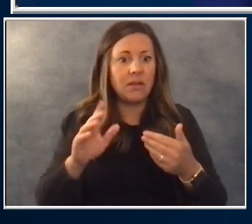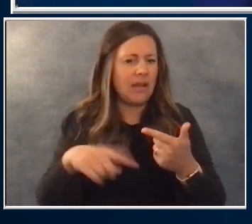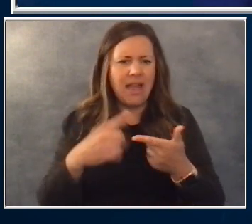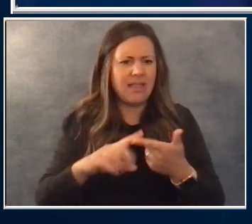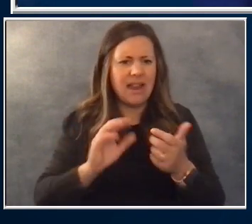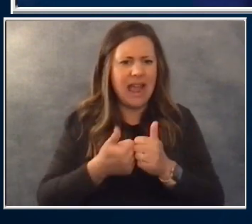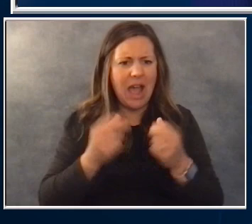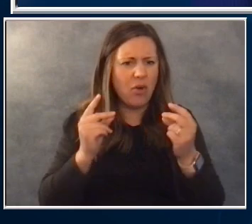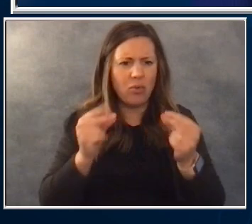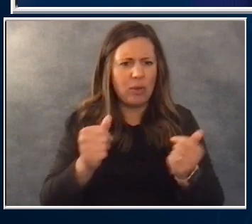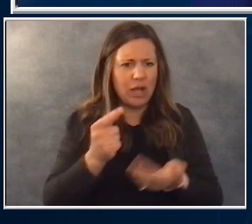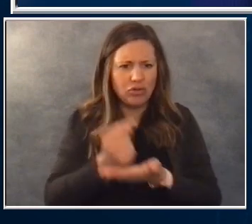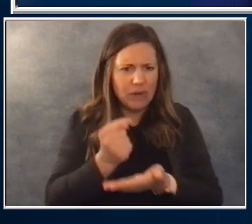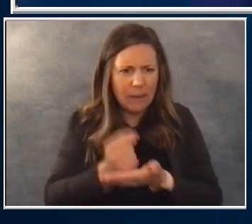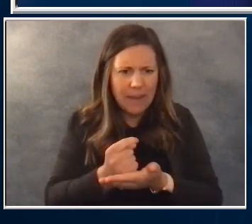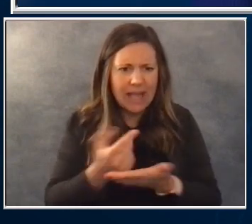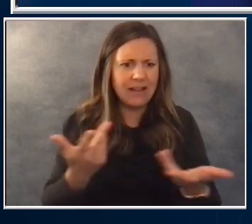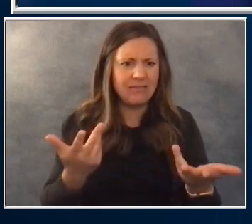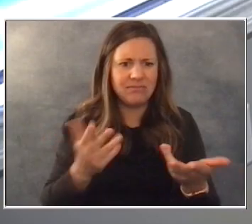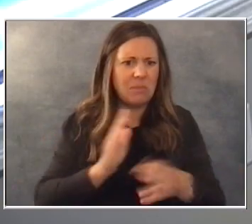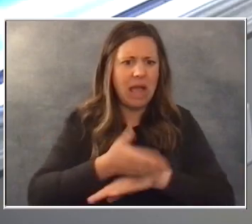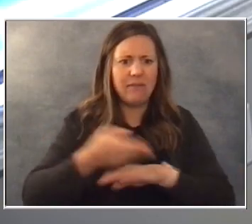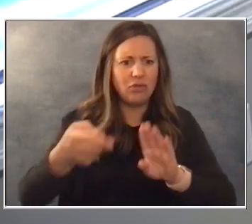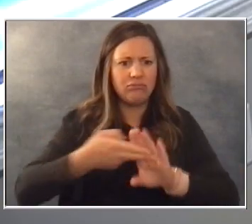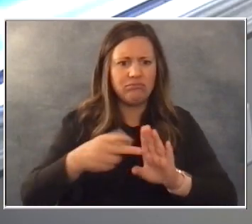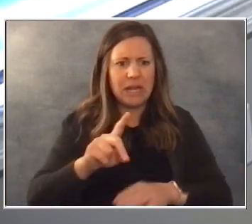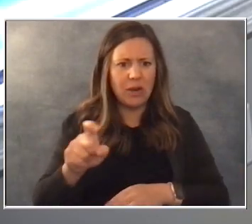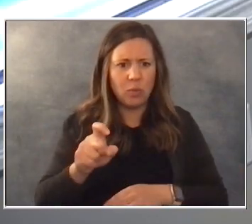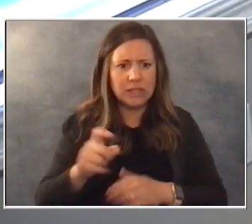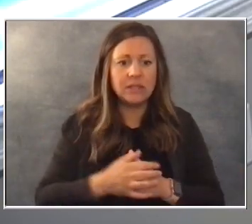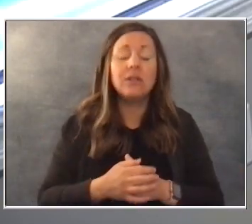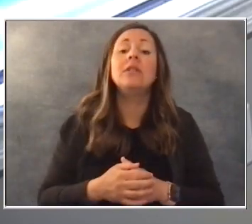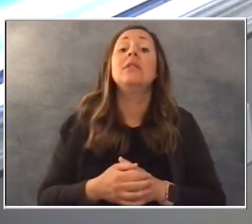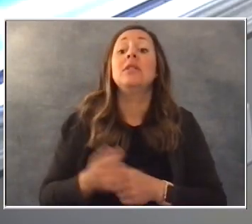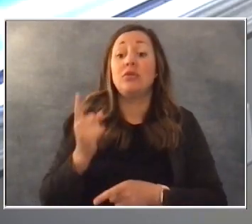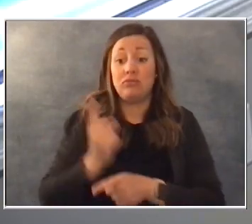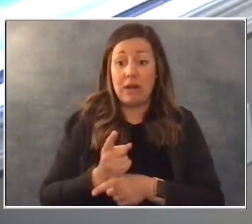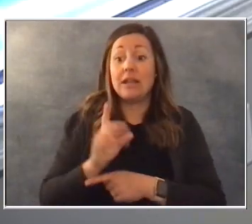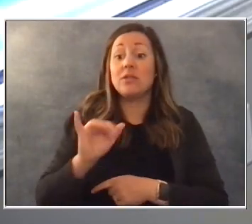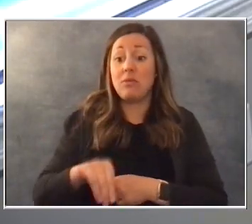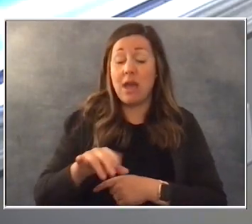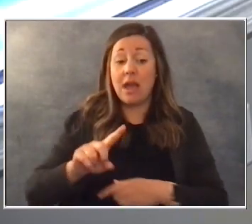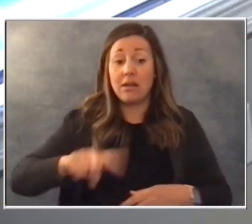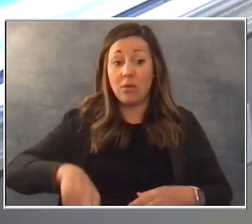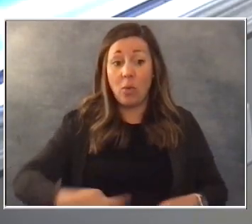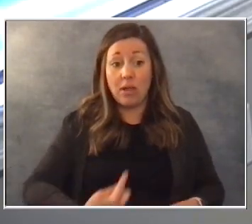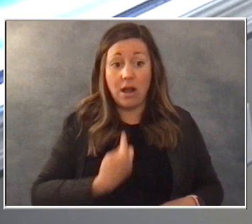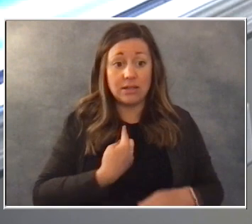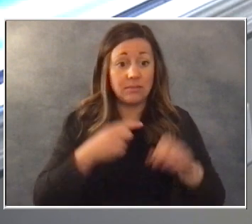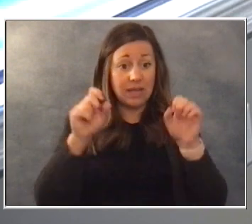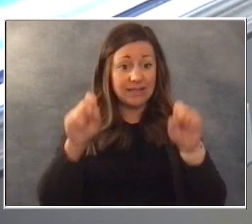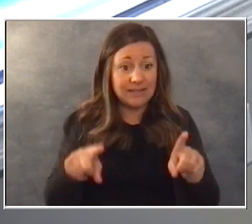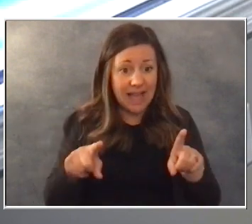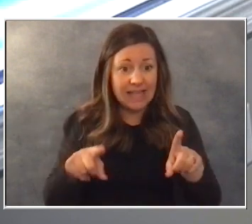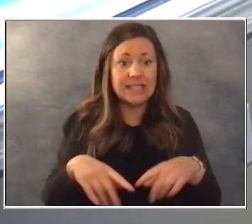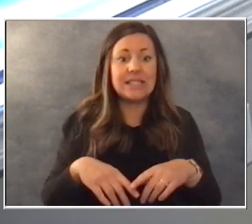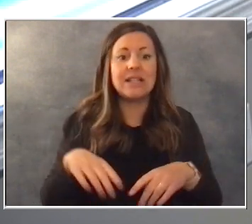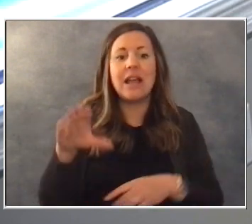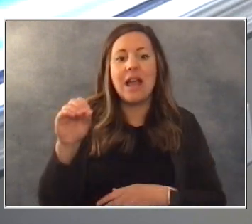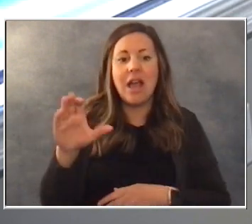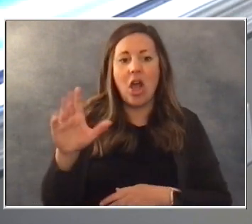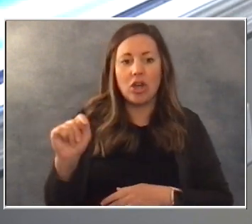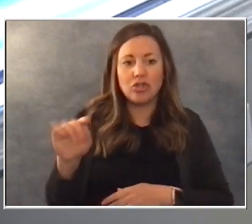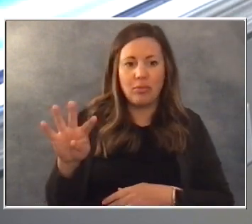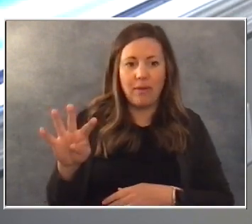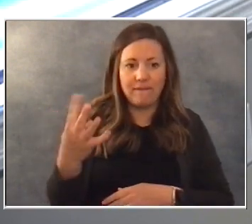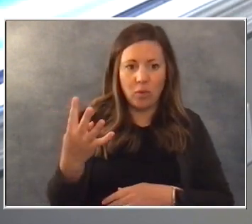that treatment after you got diagnosed? Right. So I had the colonoscopy. I remember it was October 4th.